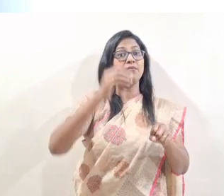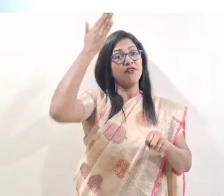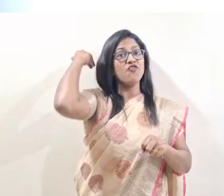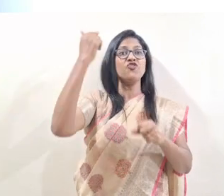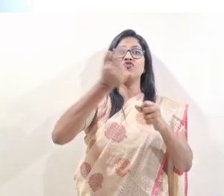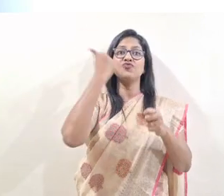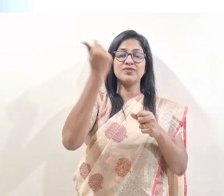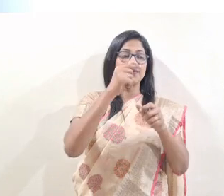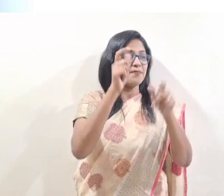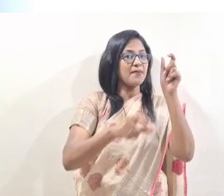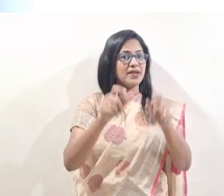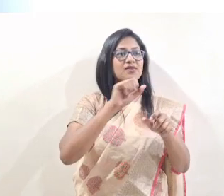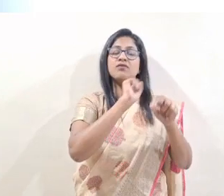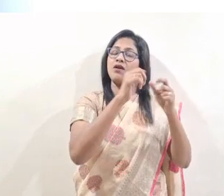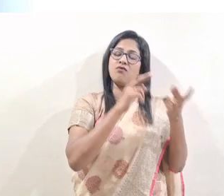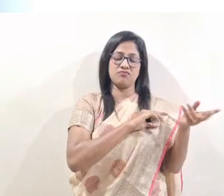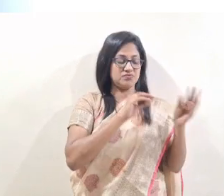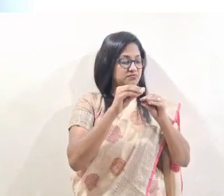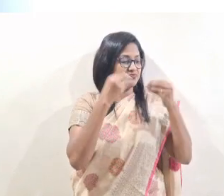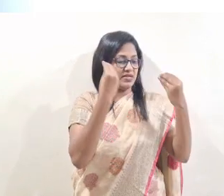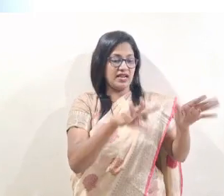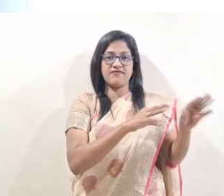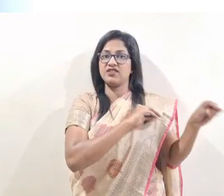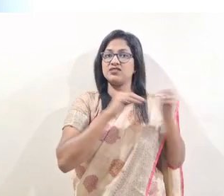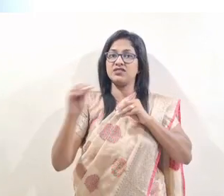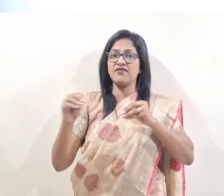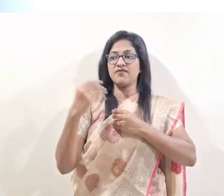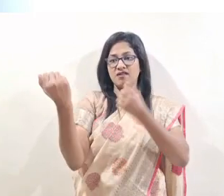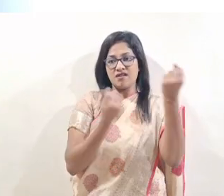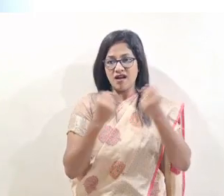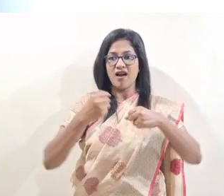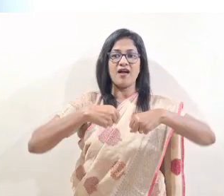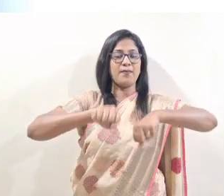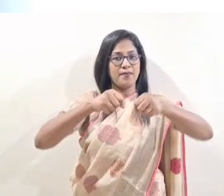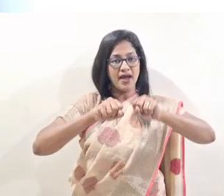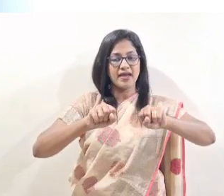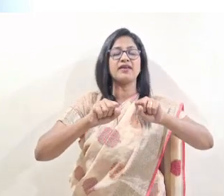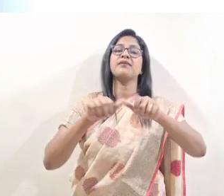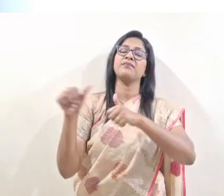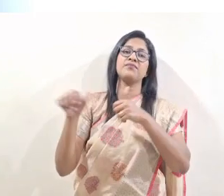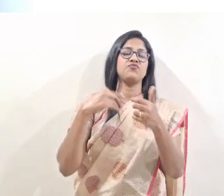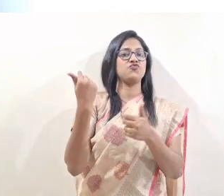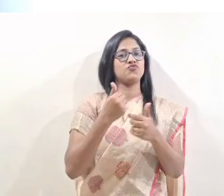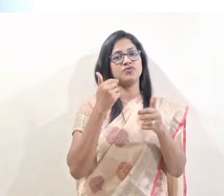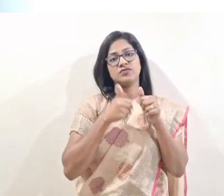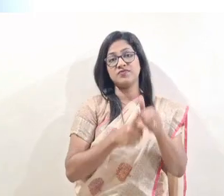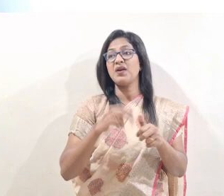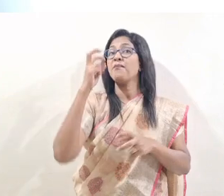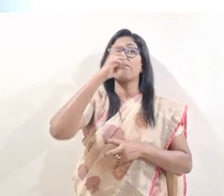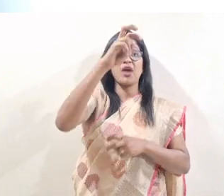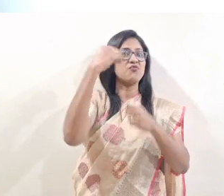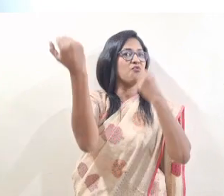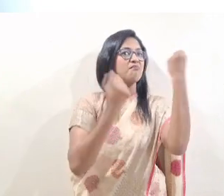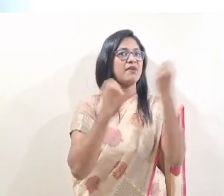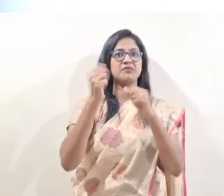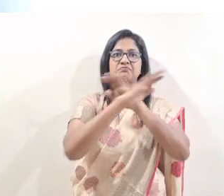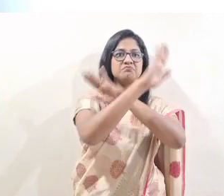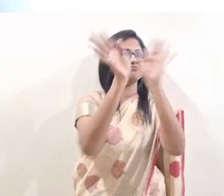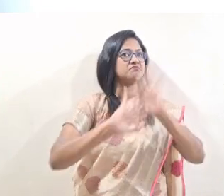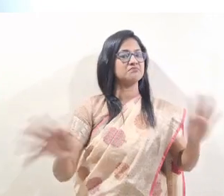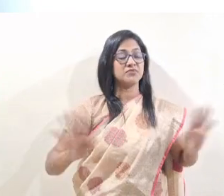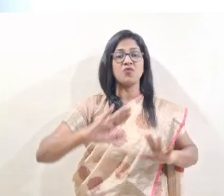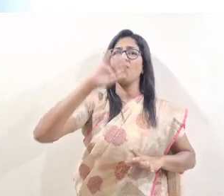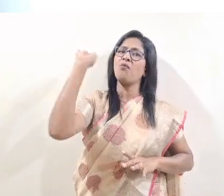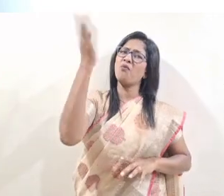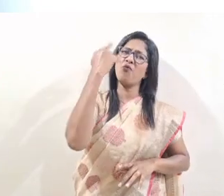individual. They're buying the cars or scooters, and they started going only on that. Nobody is using the metro or buses. This was a